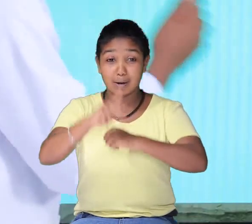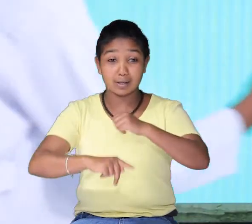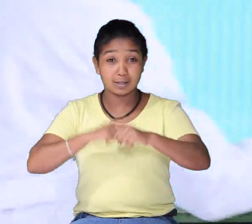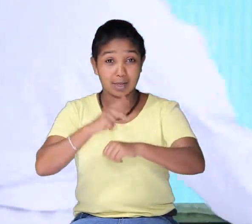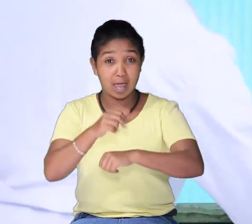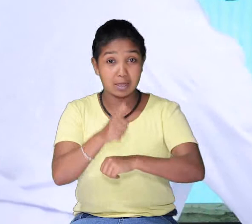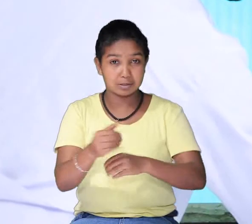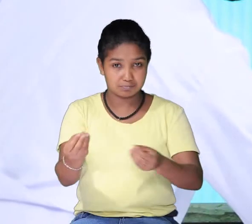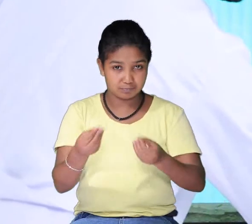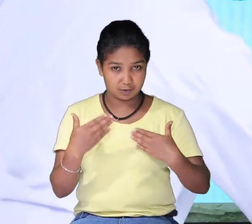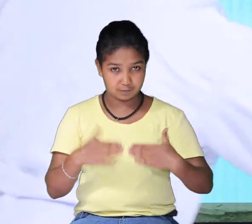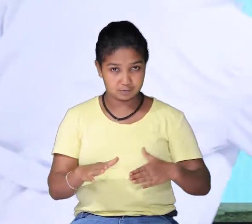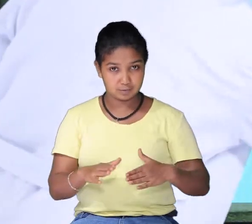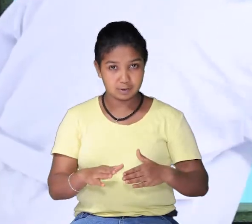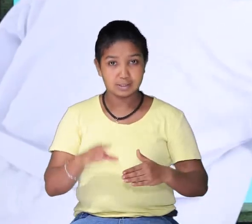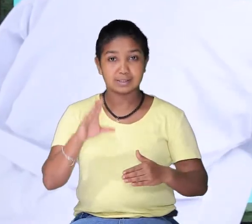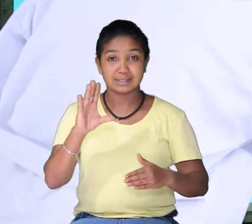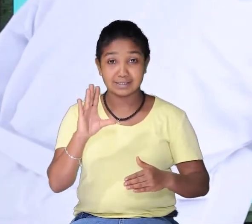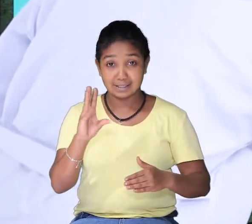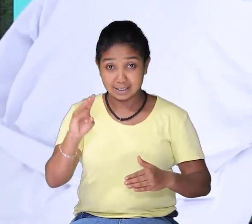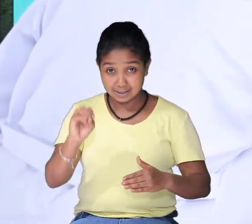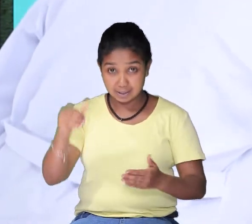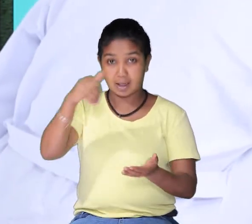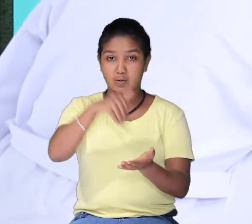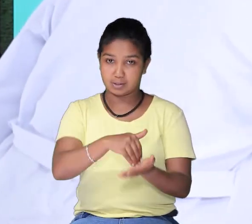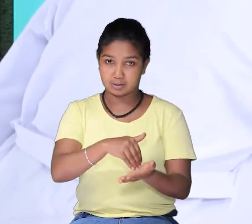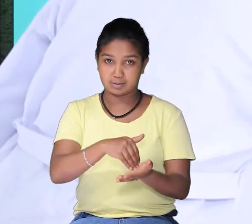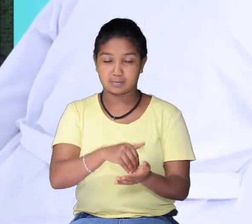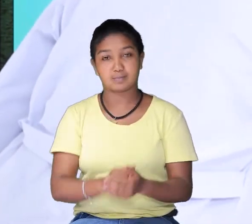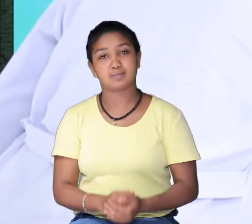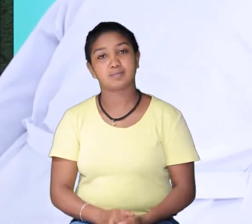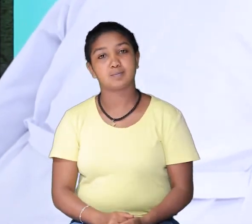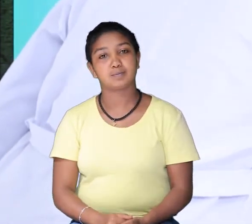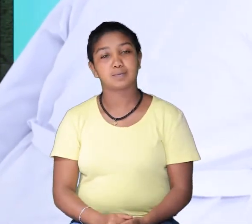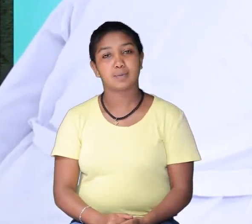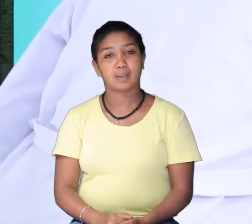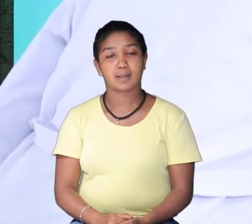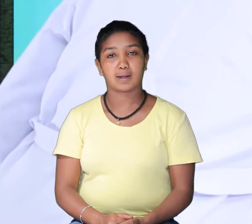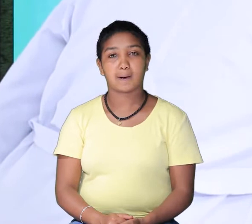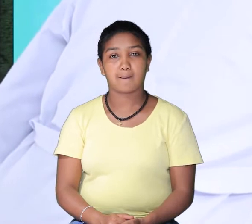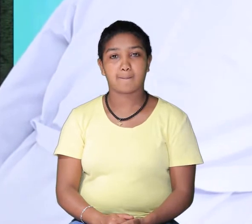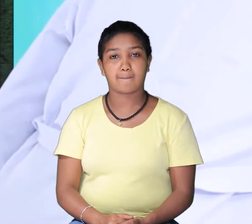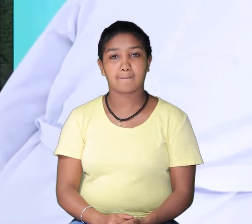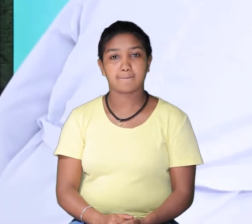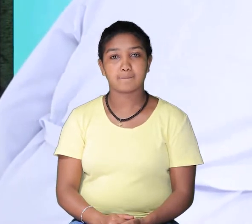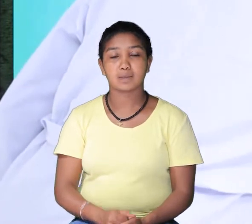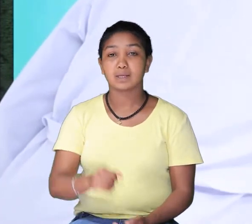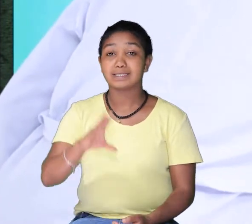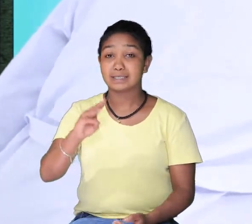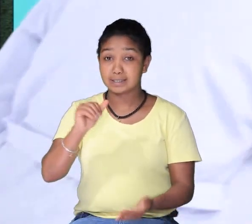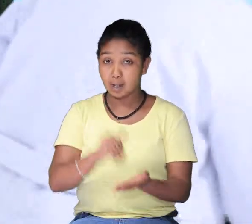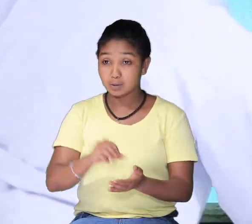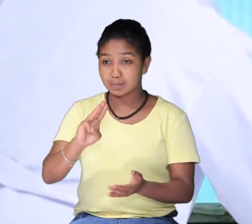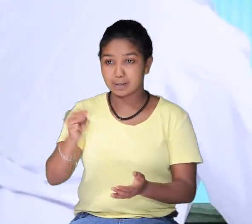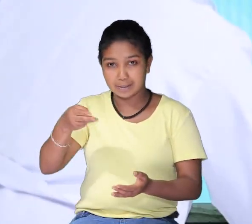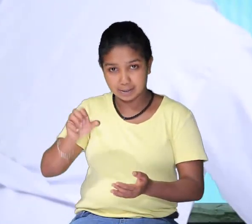point A is already given to be 60,000. The velocity of the planet is 60,000 meter per